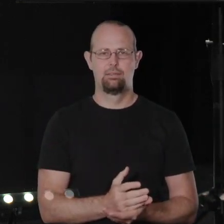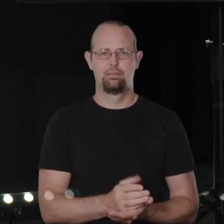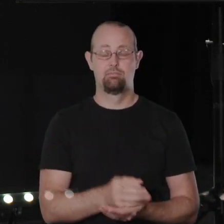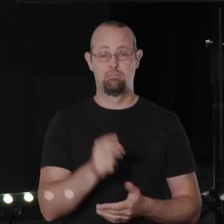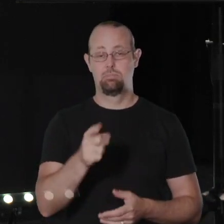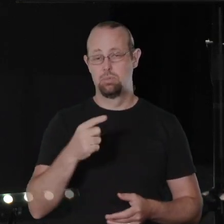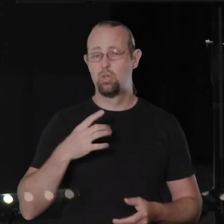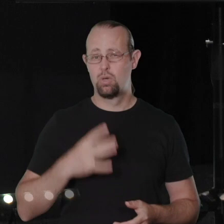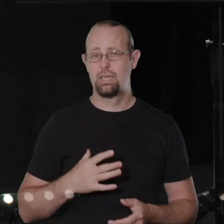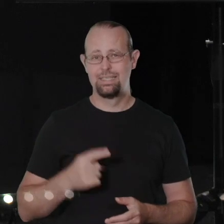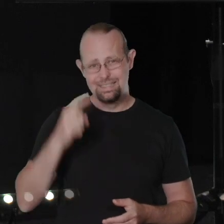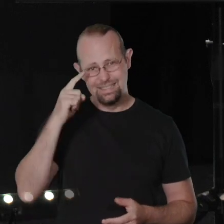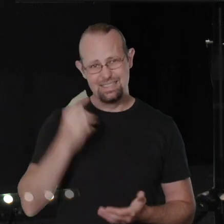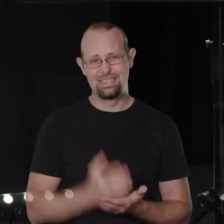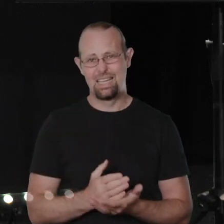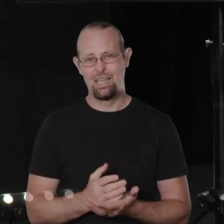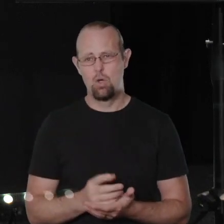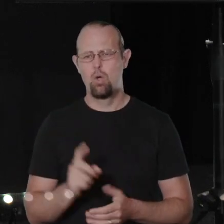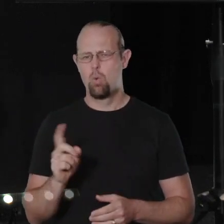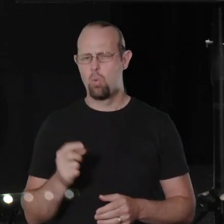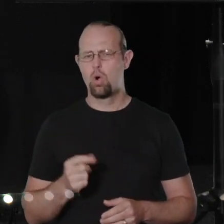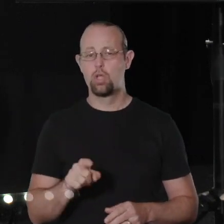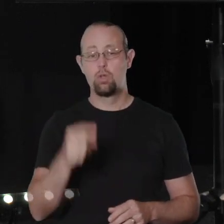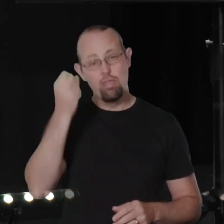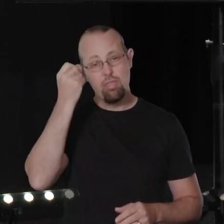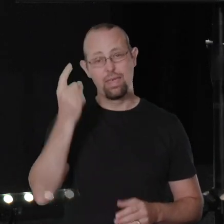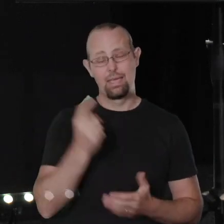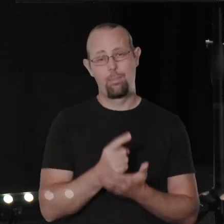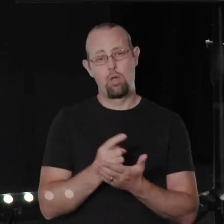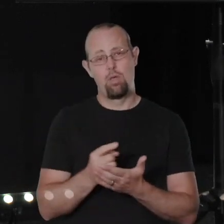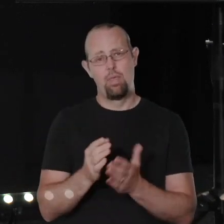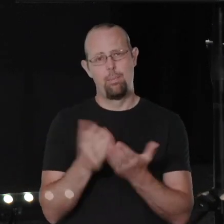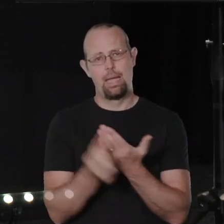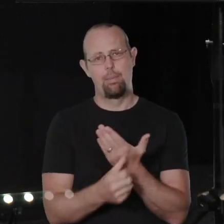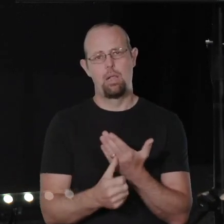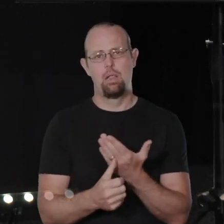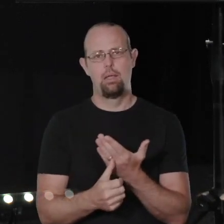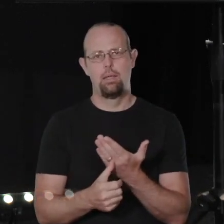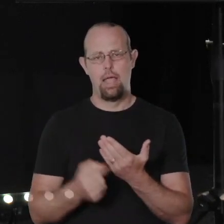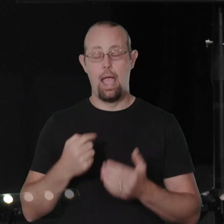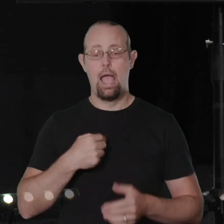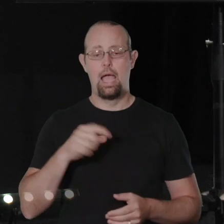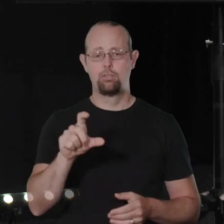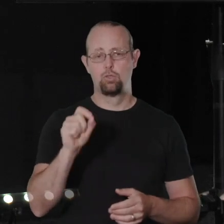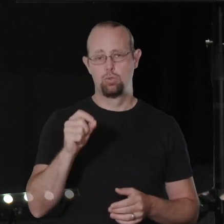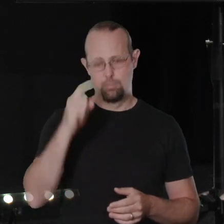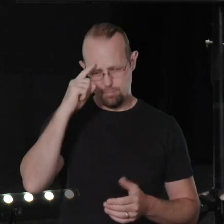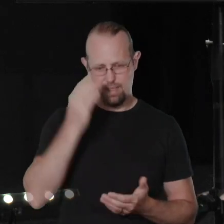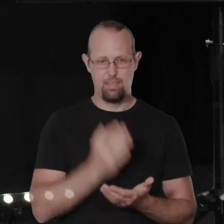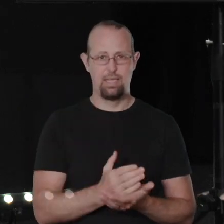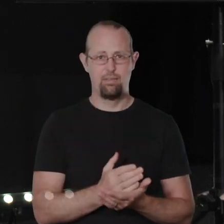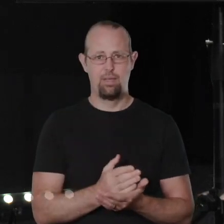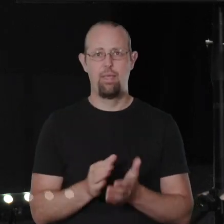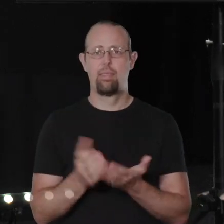we say of this book. I've chosen to believe that it is what it says it is, the very word of